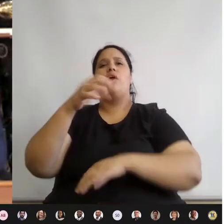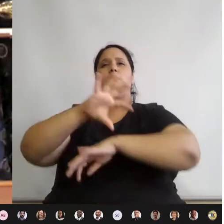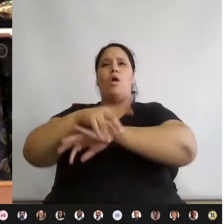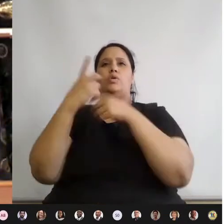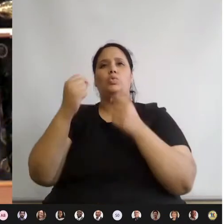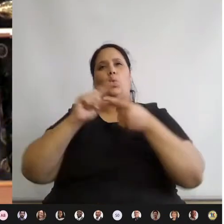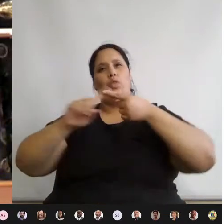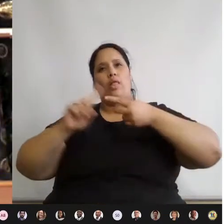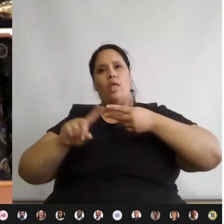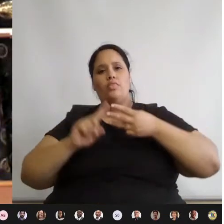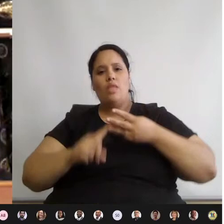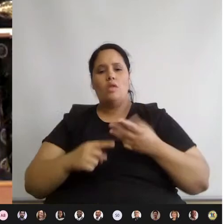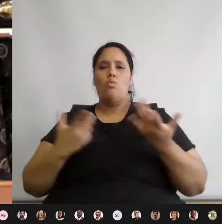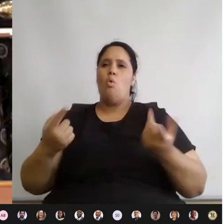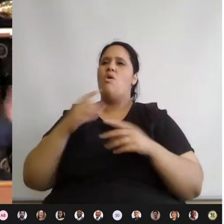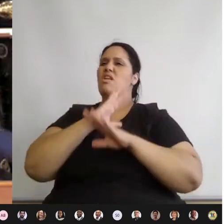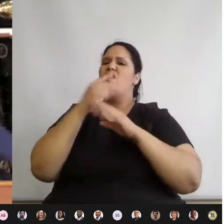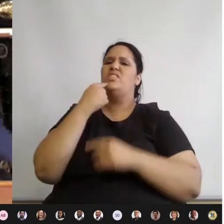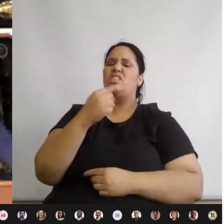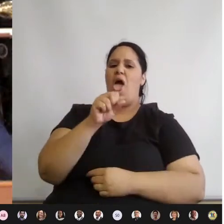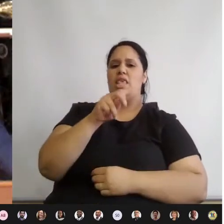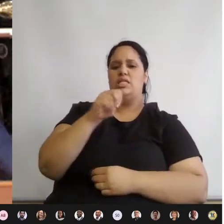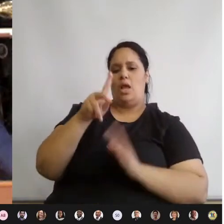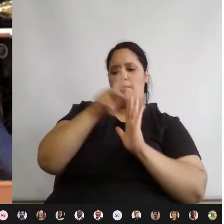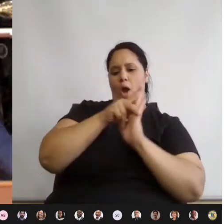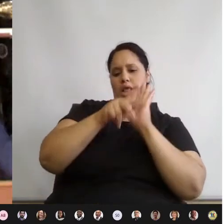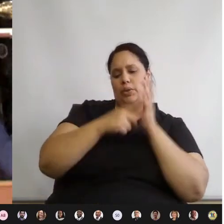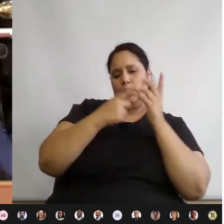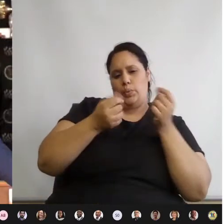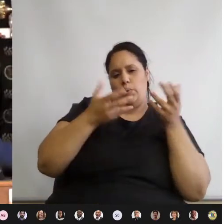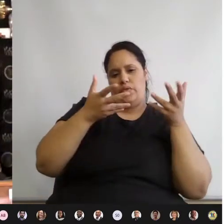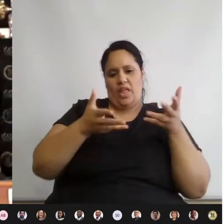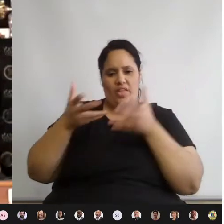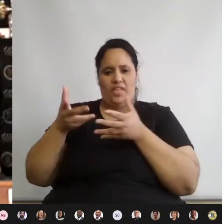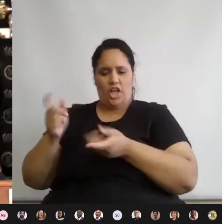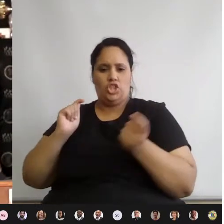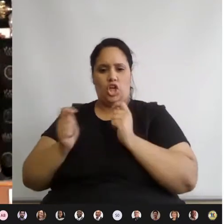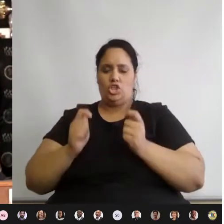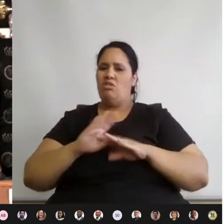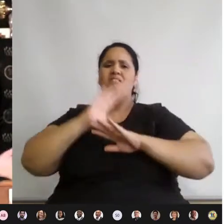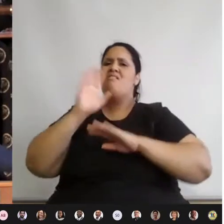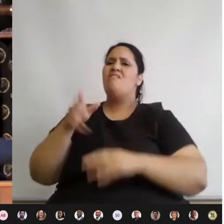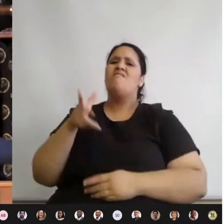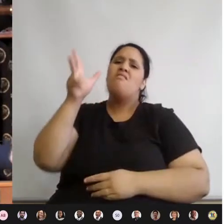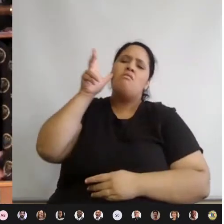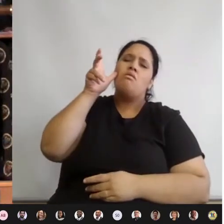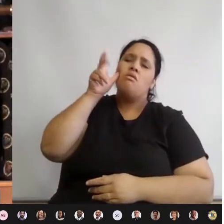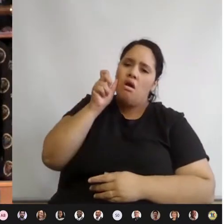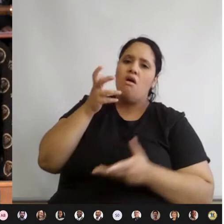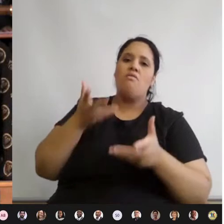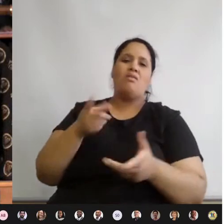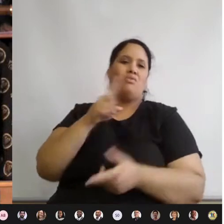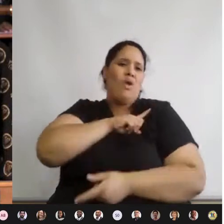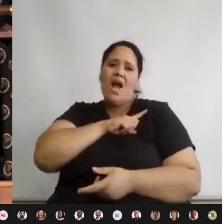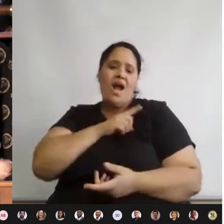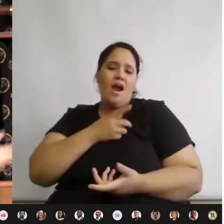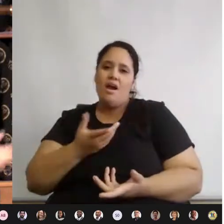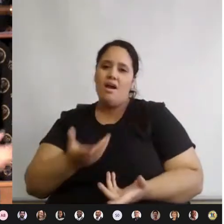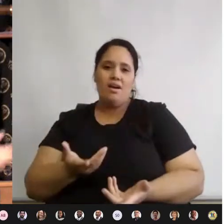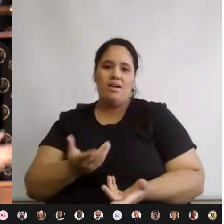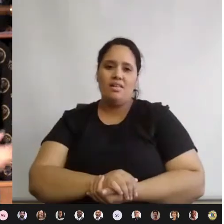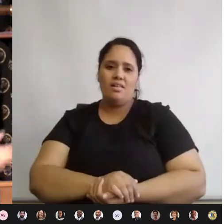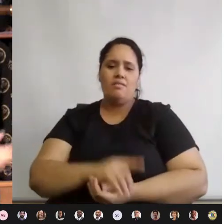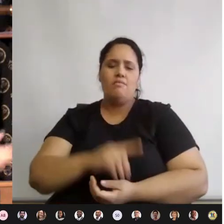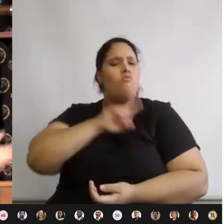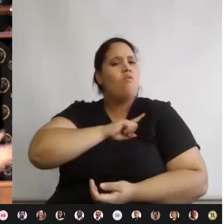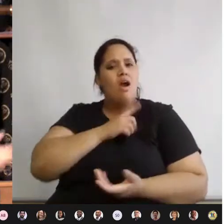has put some policy in place and this is the difference that it's made. You never do it. Why not? Why